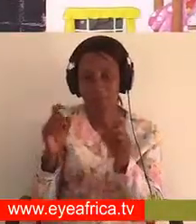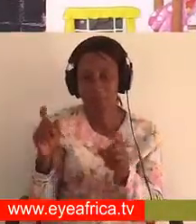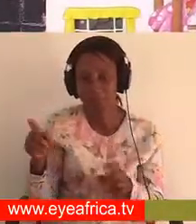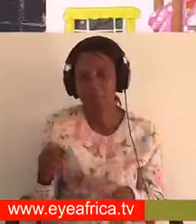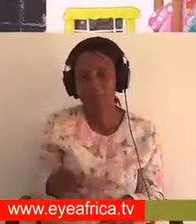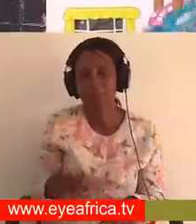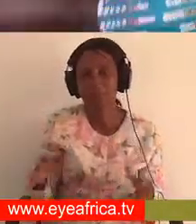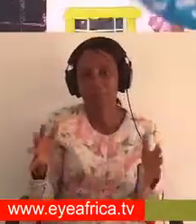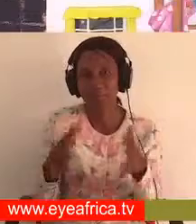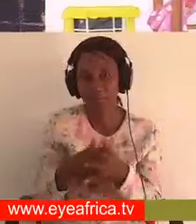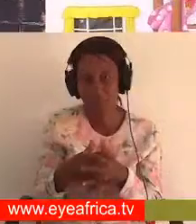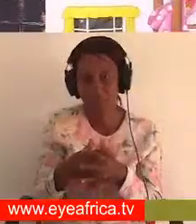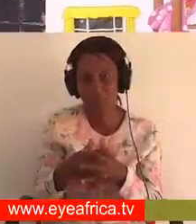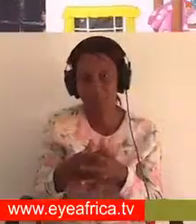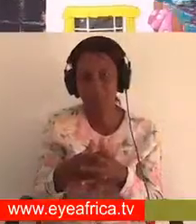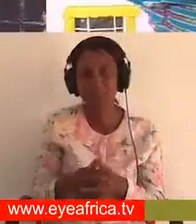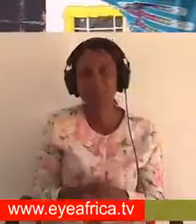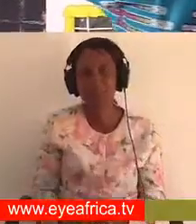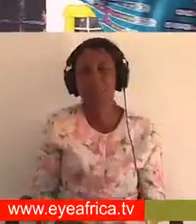Are we together?